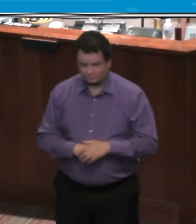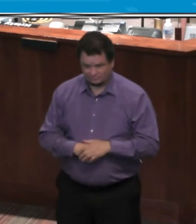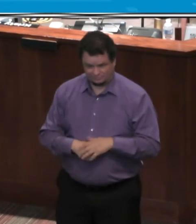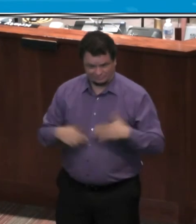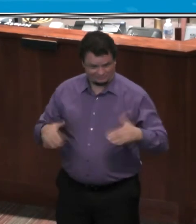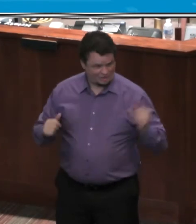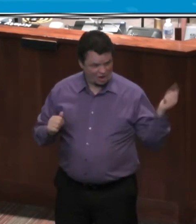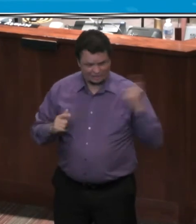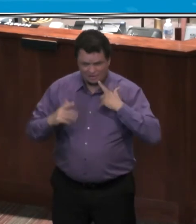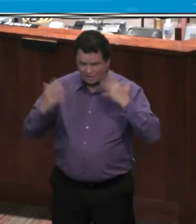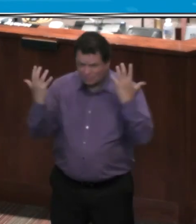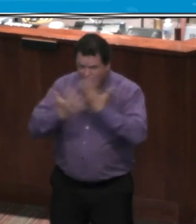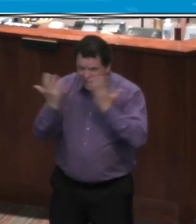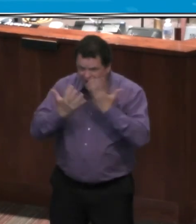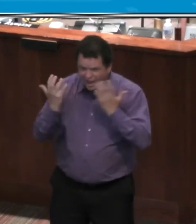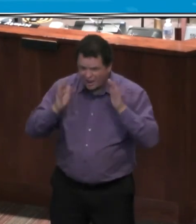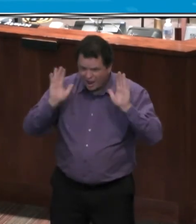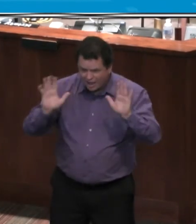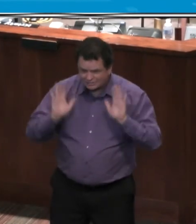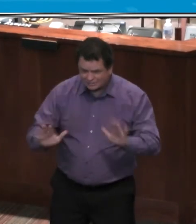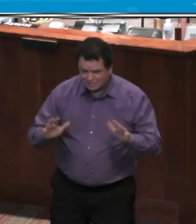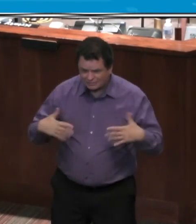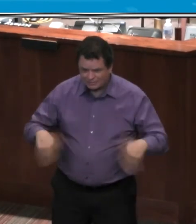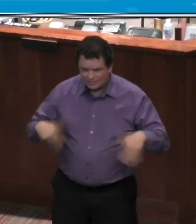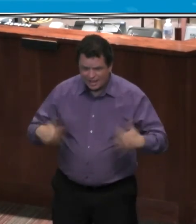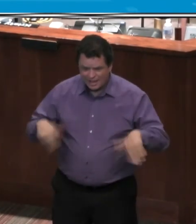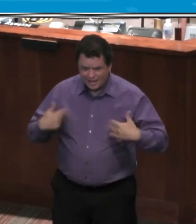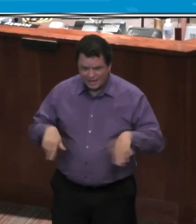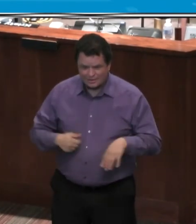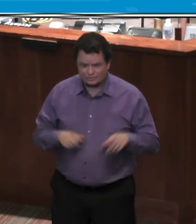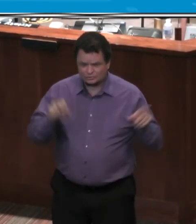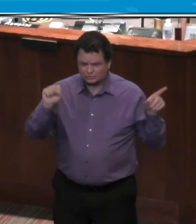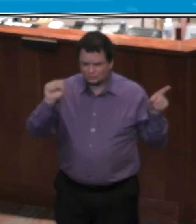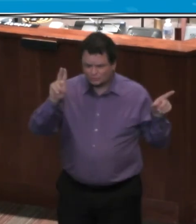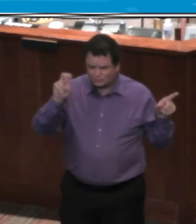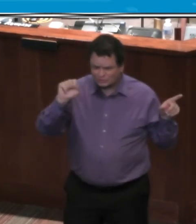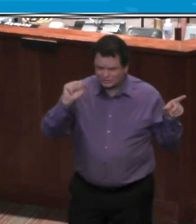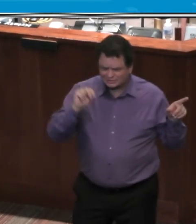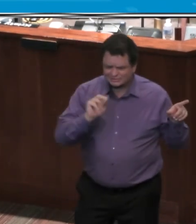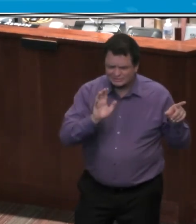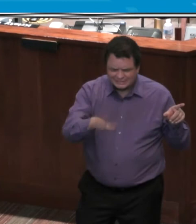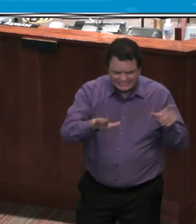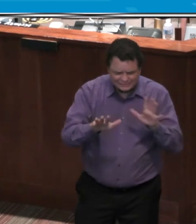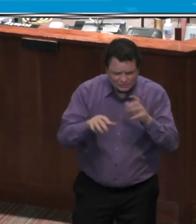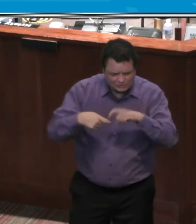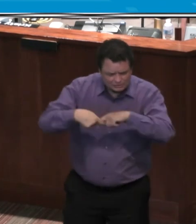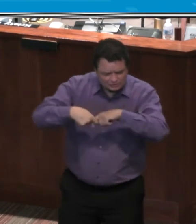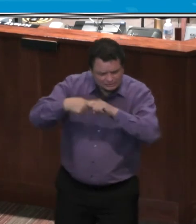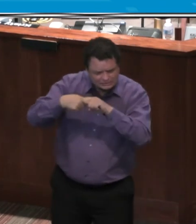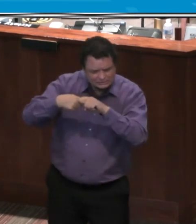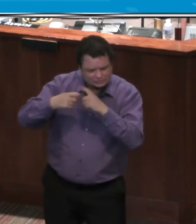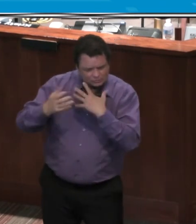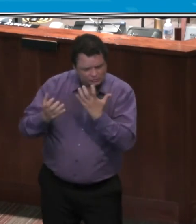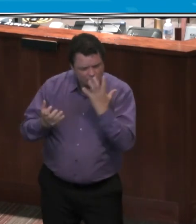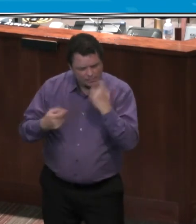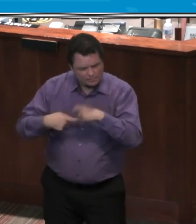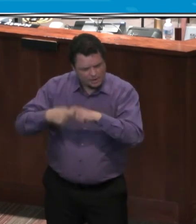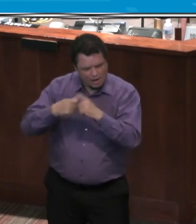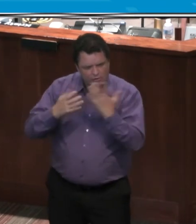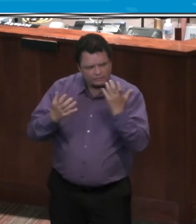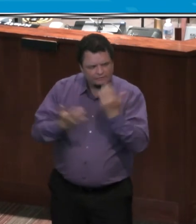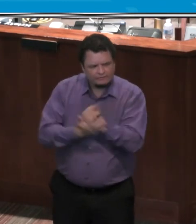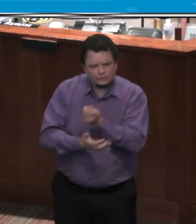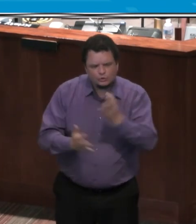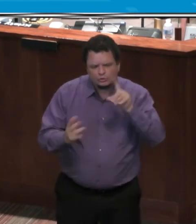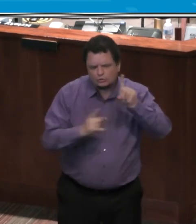ahead. Dr. Turbish, I would like just to pause just sure. For questions, if that's okay. And we have District 2 Superintendent on